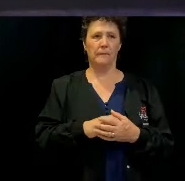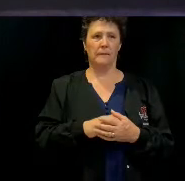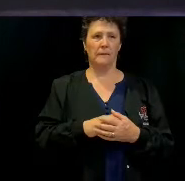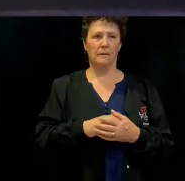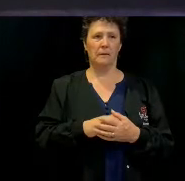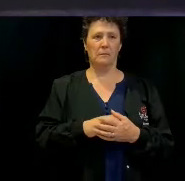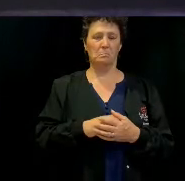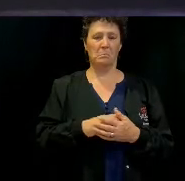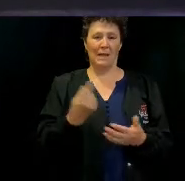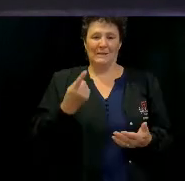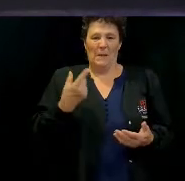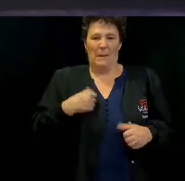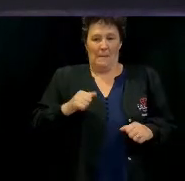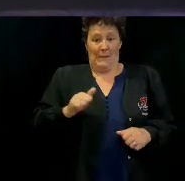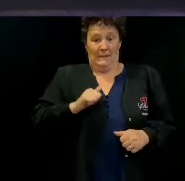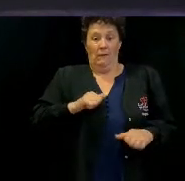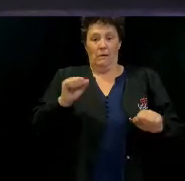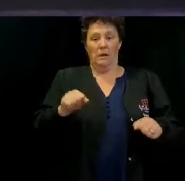could control.